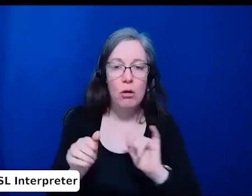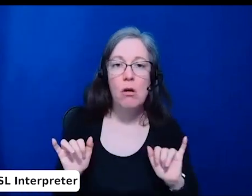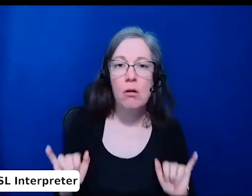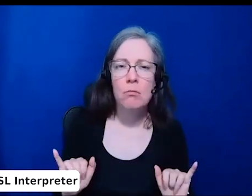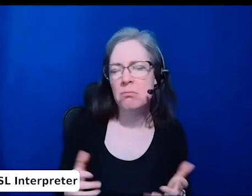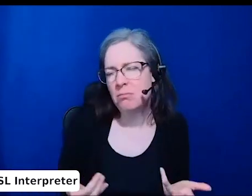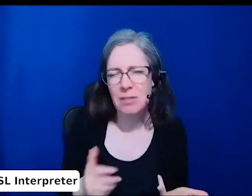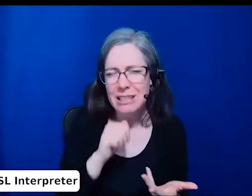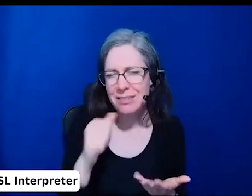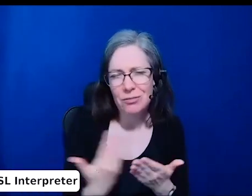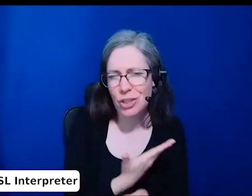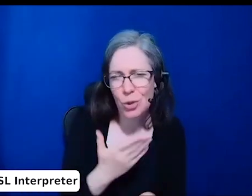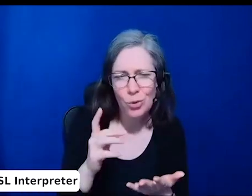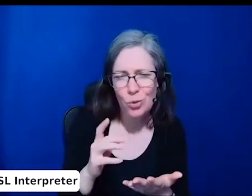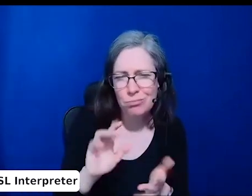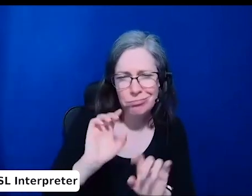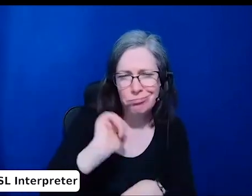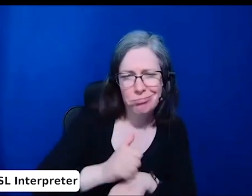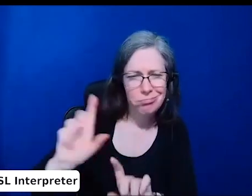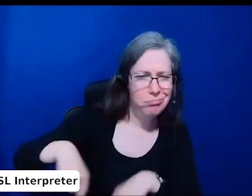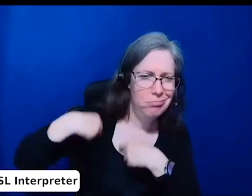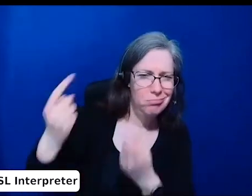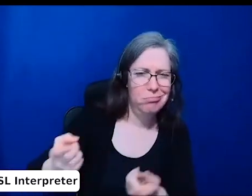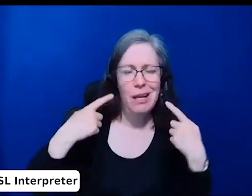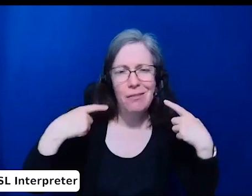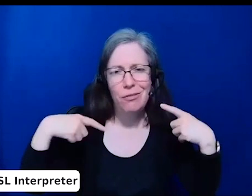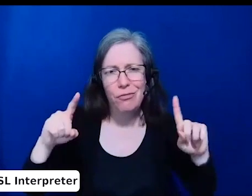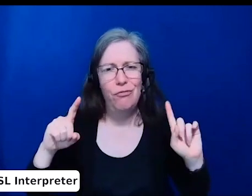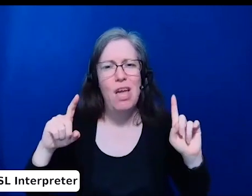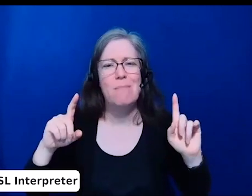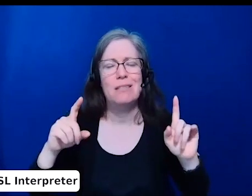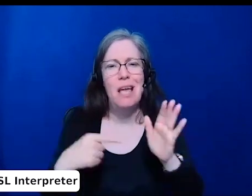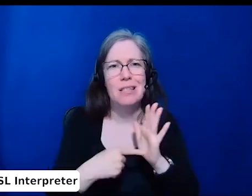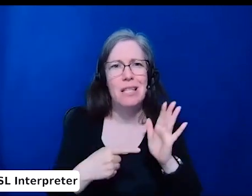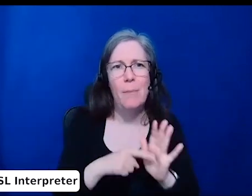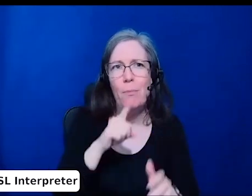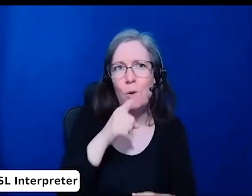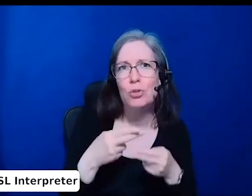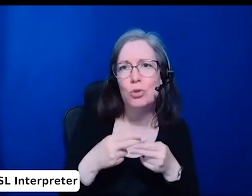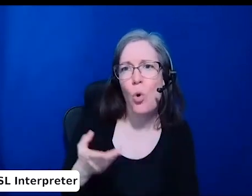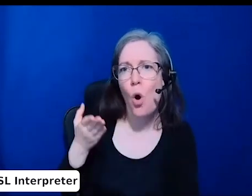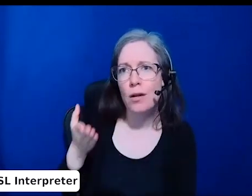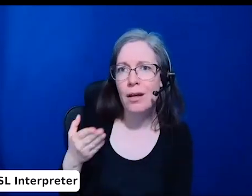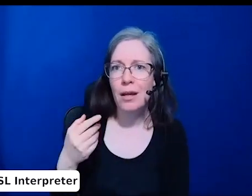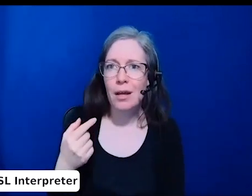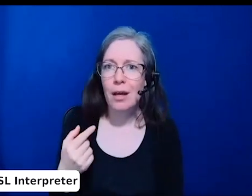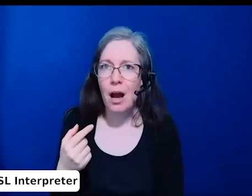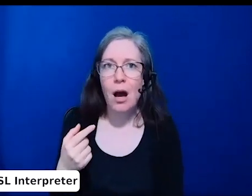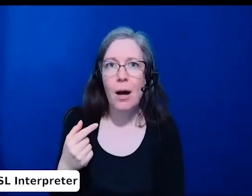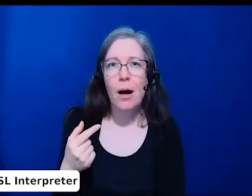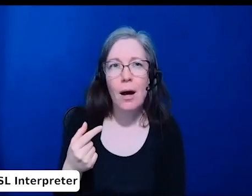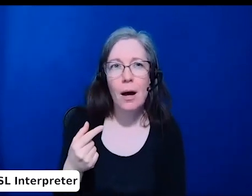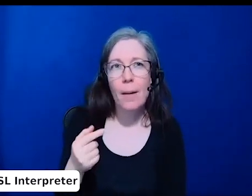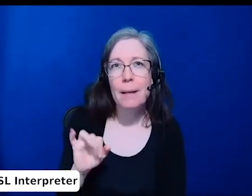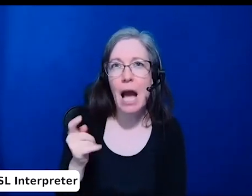We've been doing it a long time, and the most famous example is a Geiger counter, which maybe some of you have heard of before.